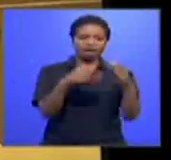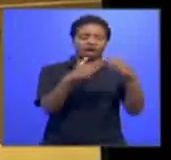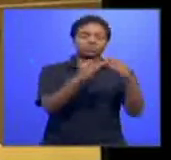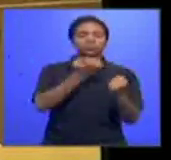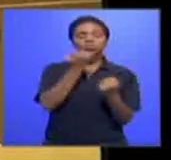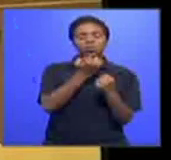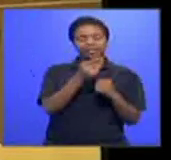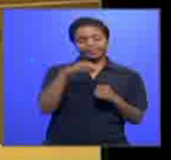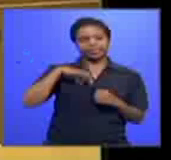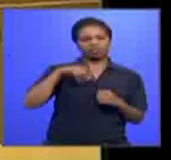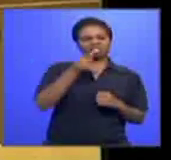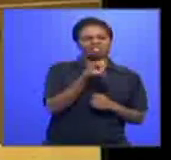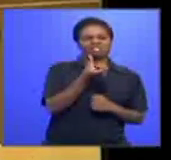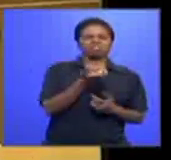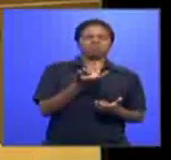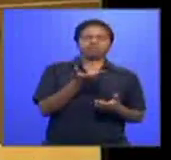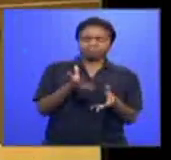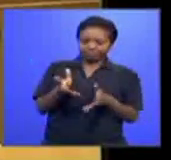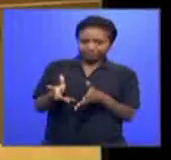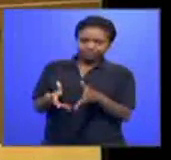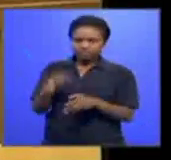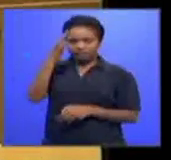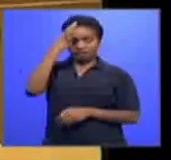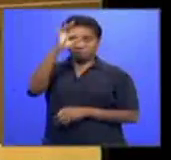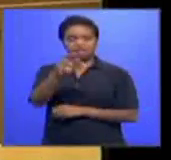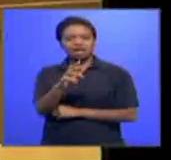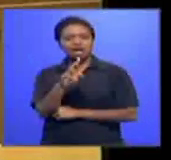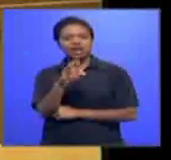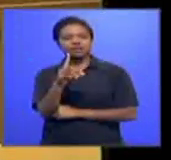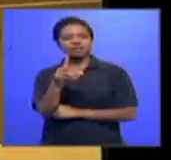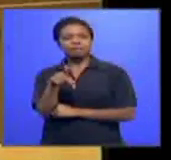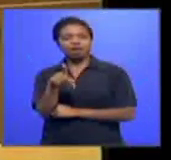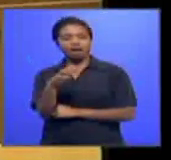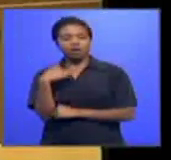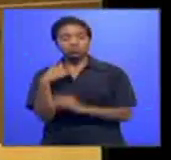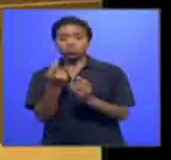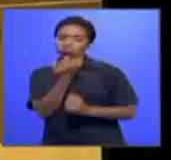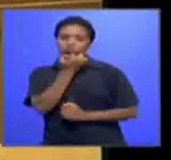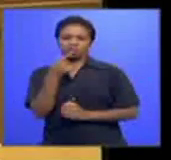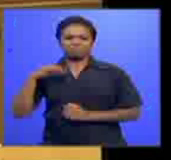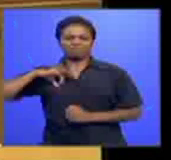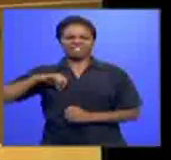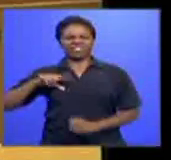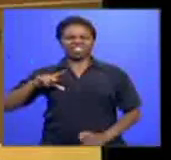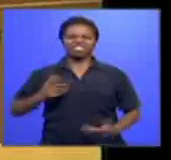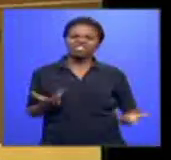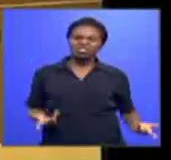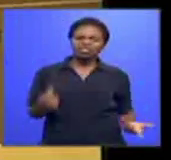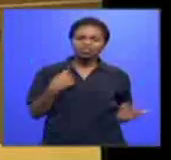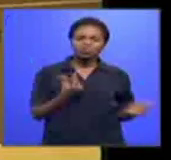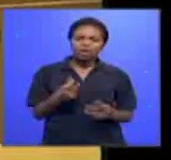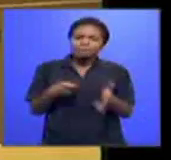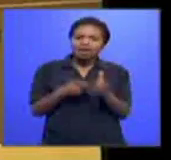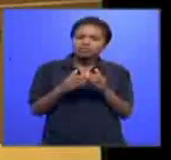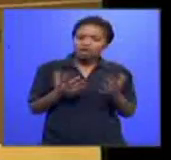April 2012 to December 2012, provincial departments committed a